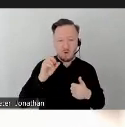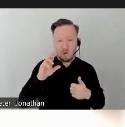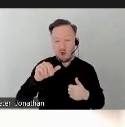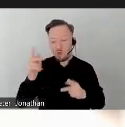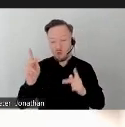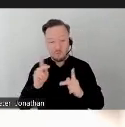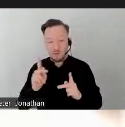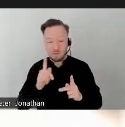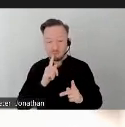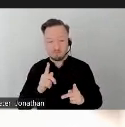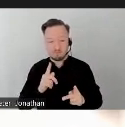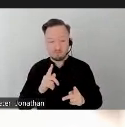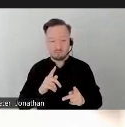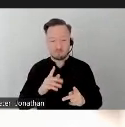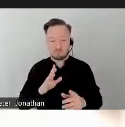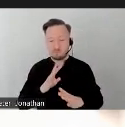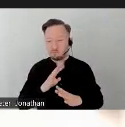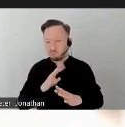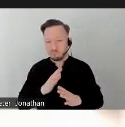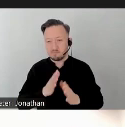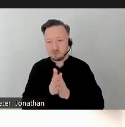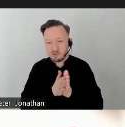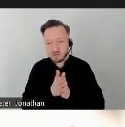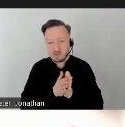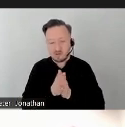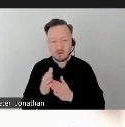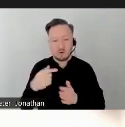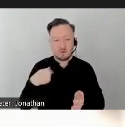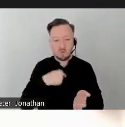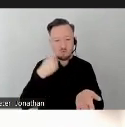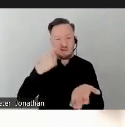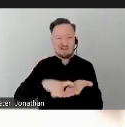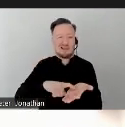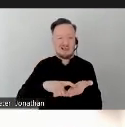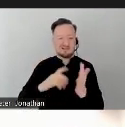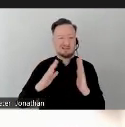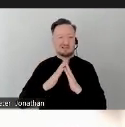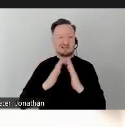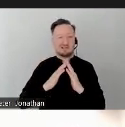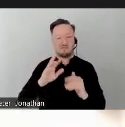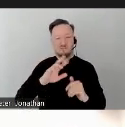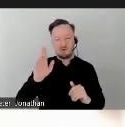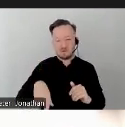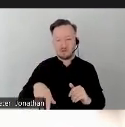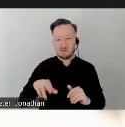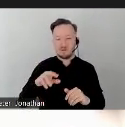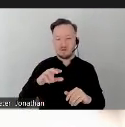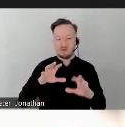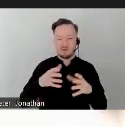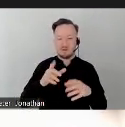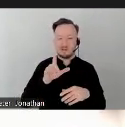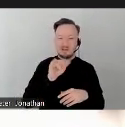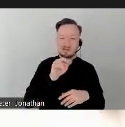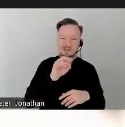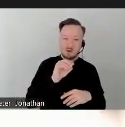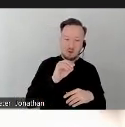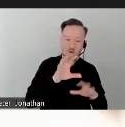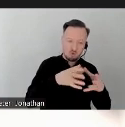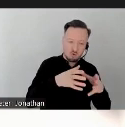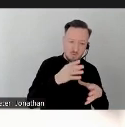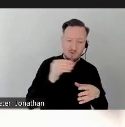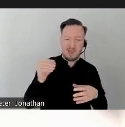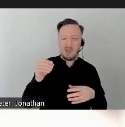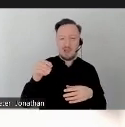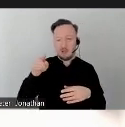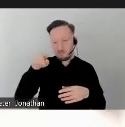do. We were recognized by the city of Rochester, members of both our Latino group and our African American outreach